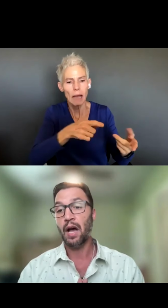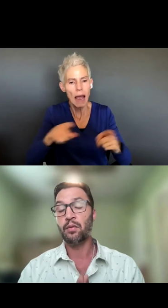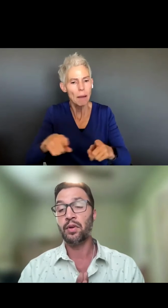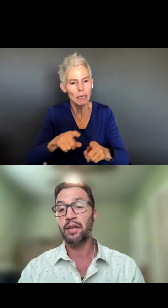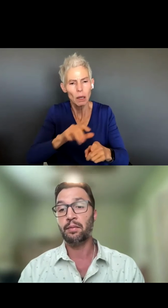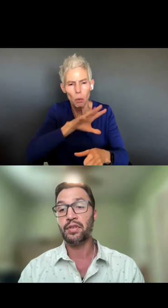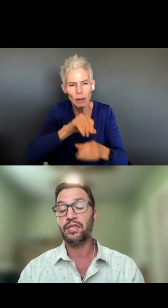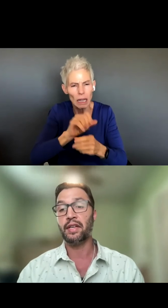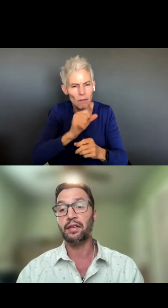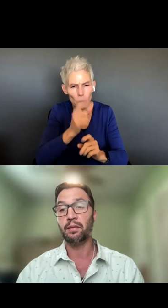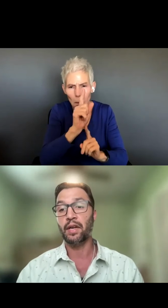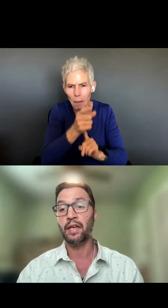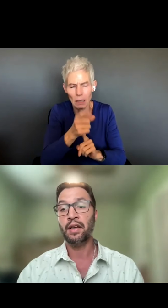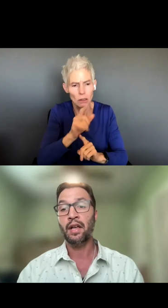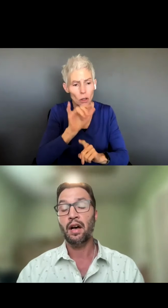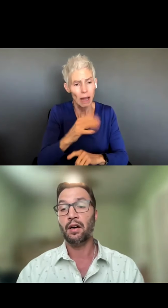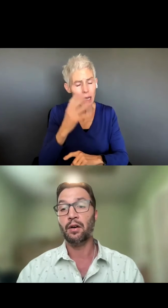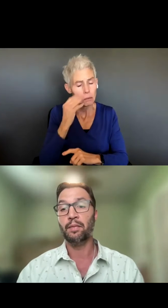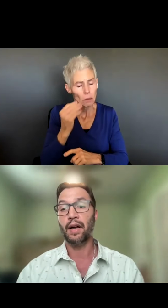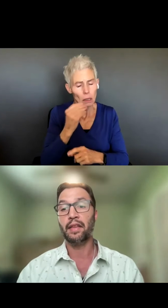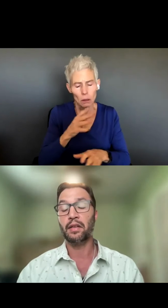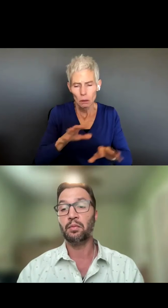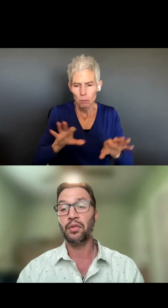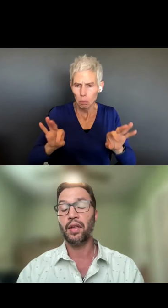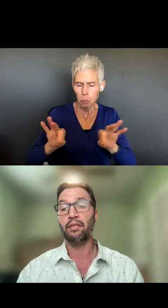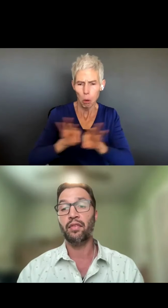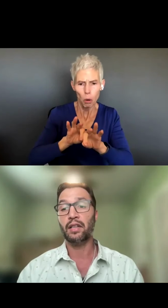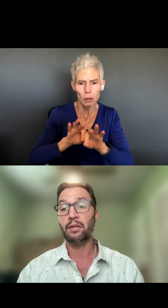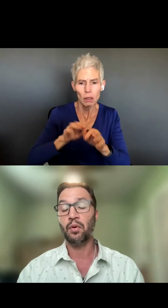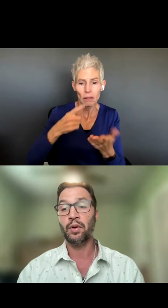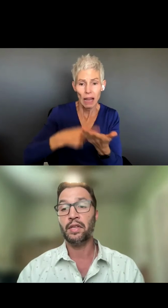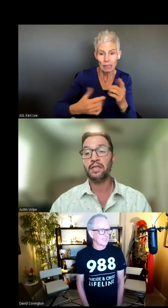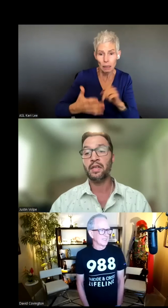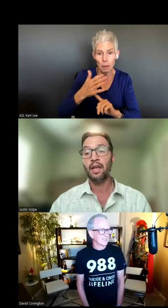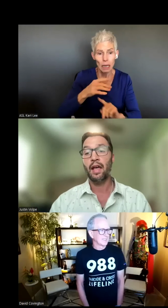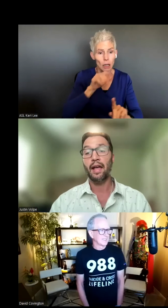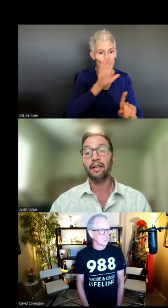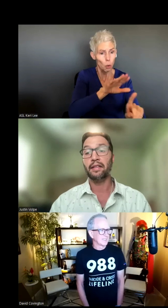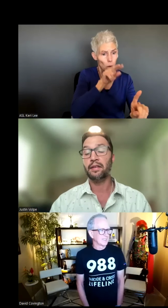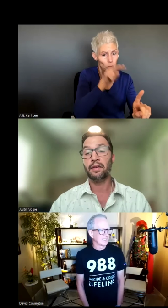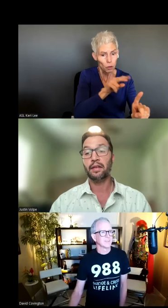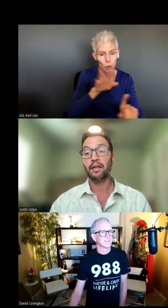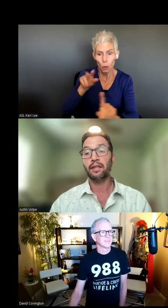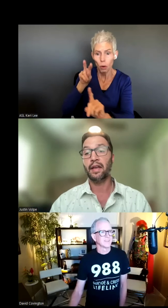So I really appreciate the debate. I think you both have valid points,